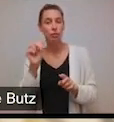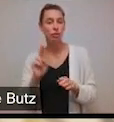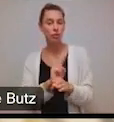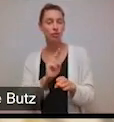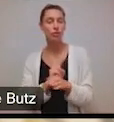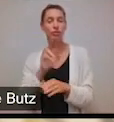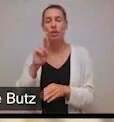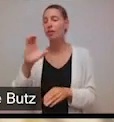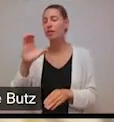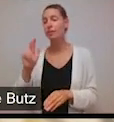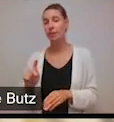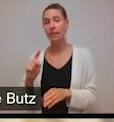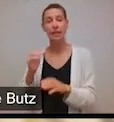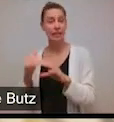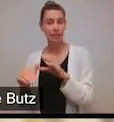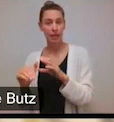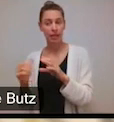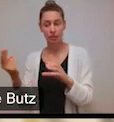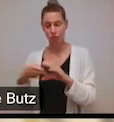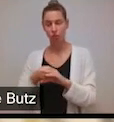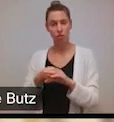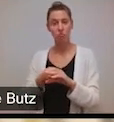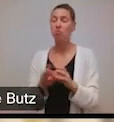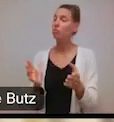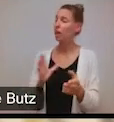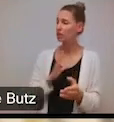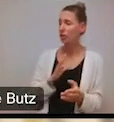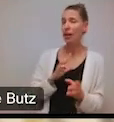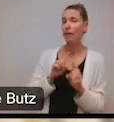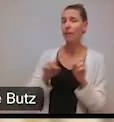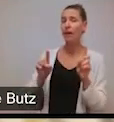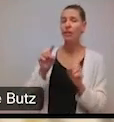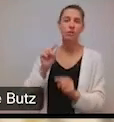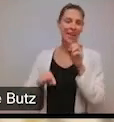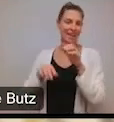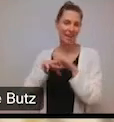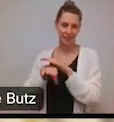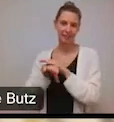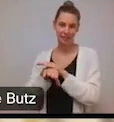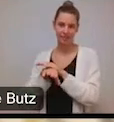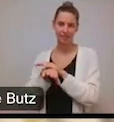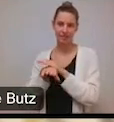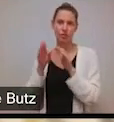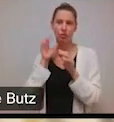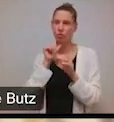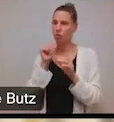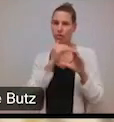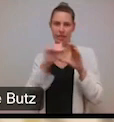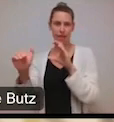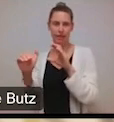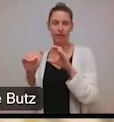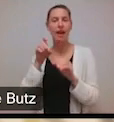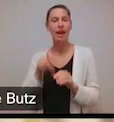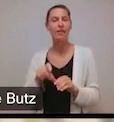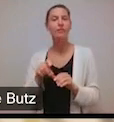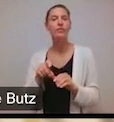email, that's okay. You won't get access to this tip sheet that way. You'll have to go to the website and